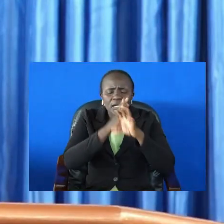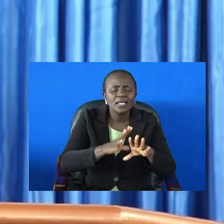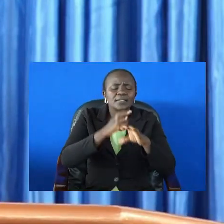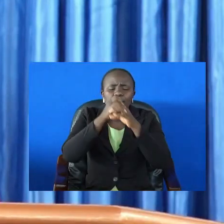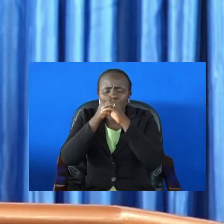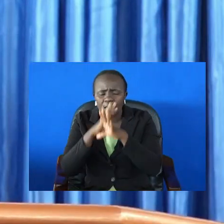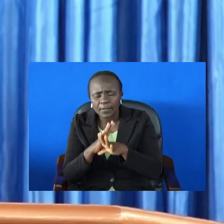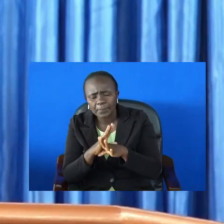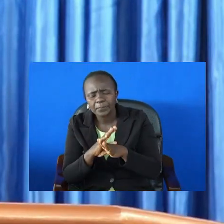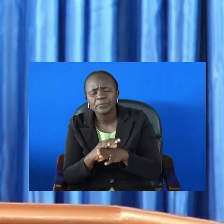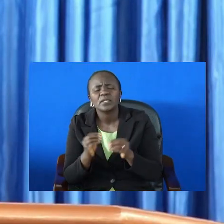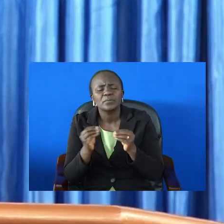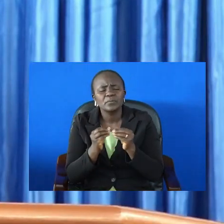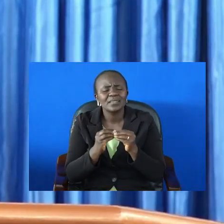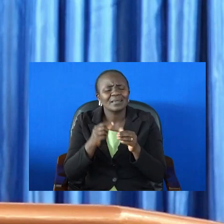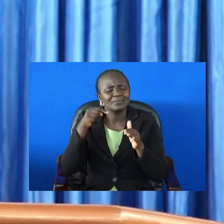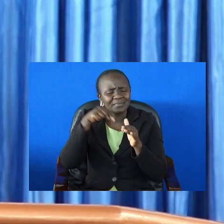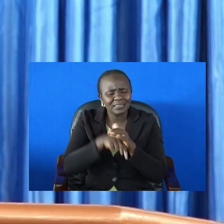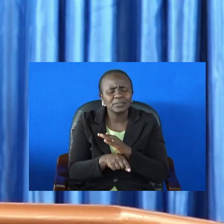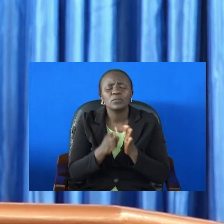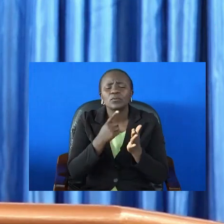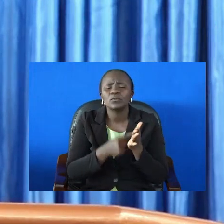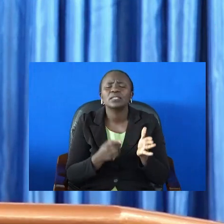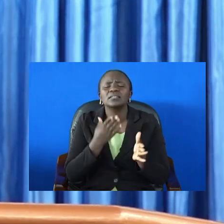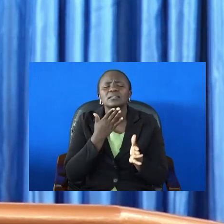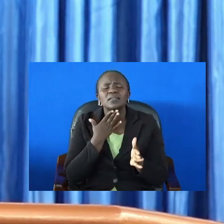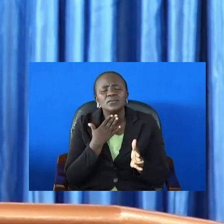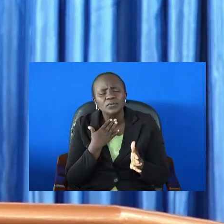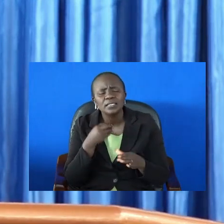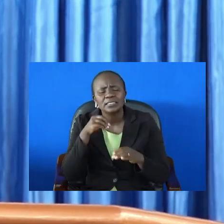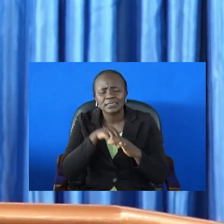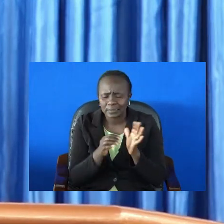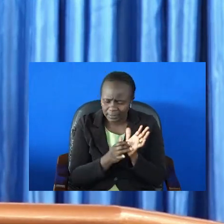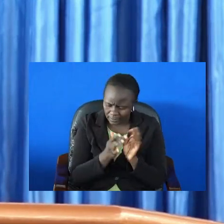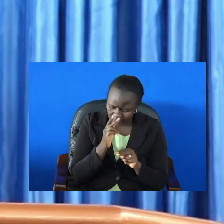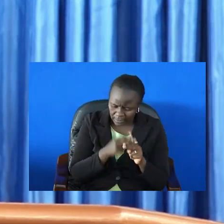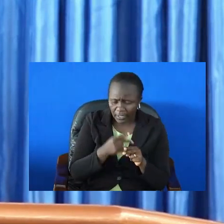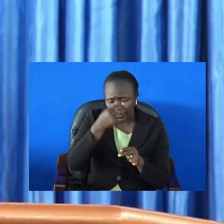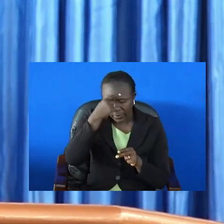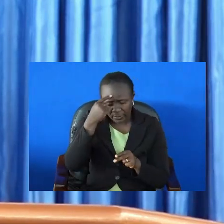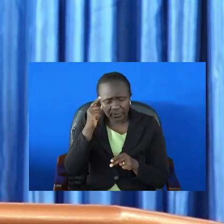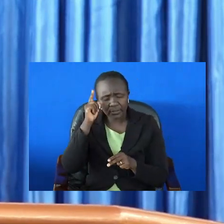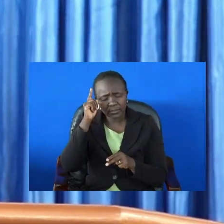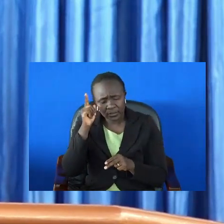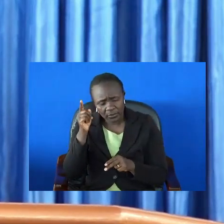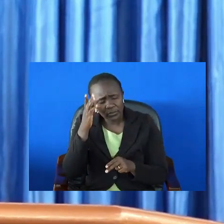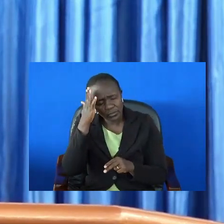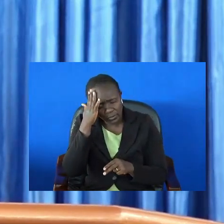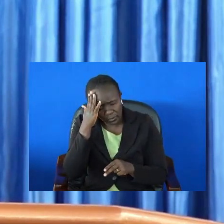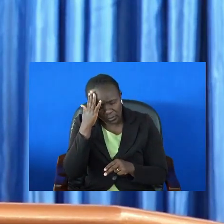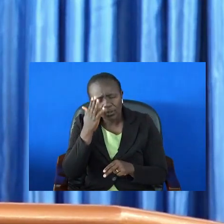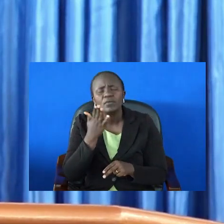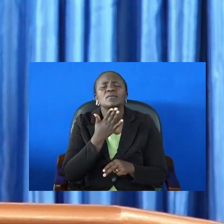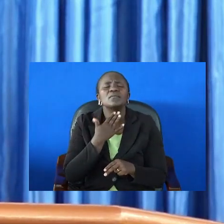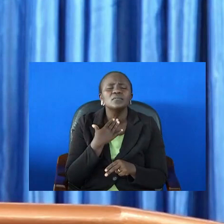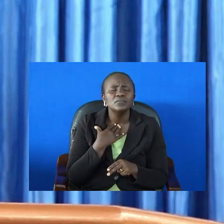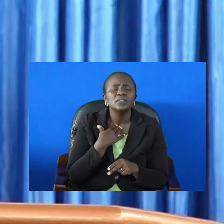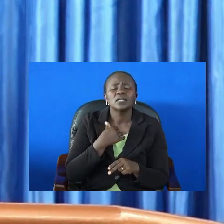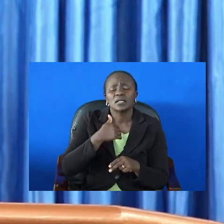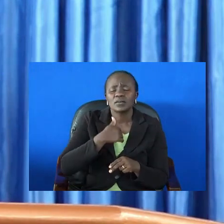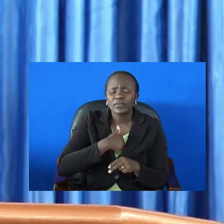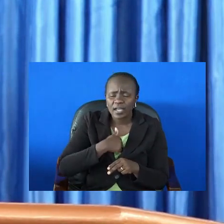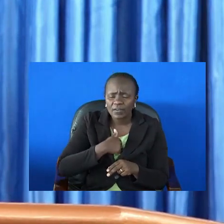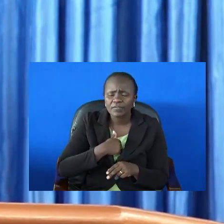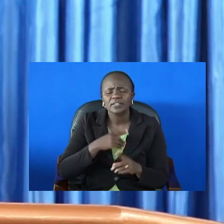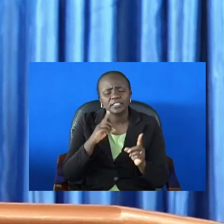Jehovah God. May you meet them at their points of need in Jesus' name. Because I know that, Lord, we have desires. My God,